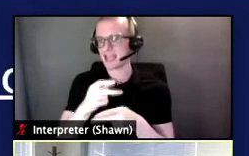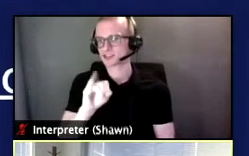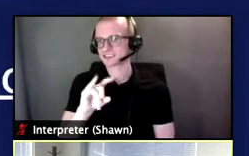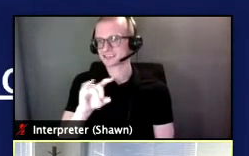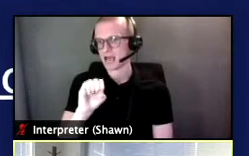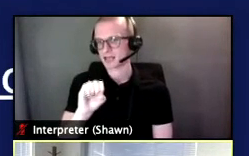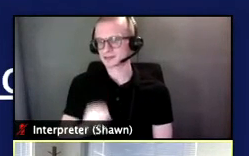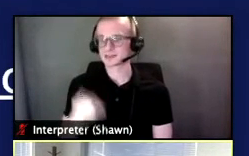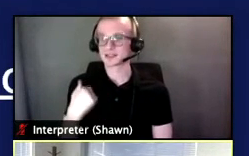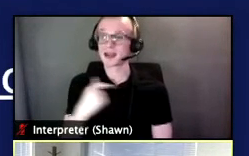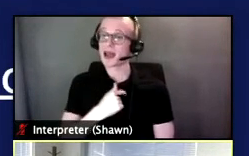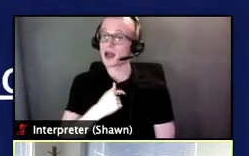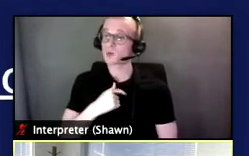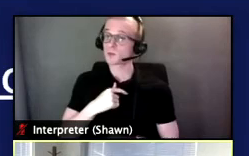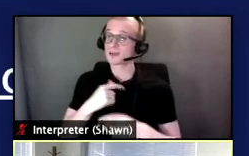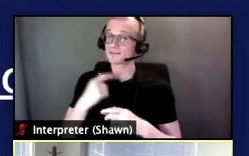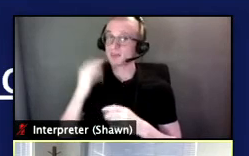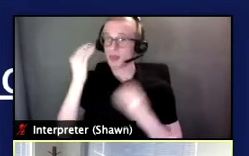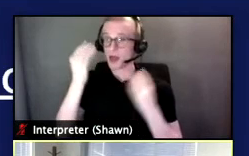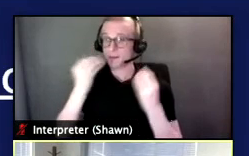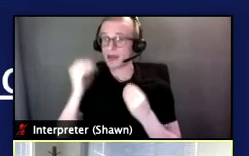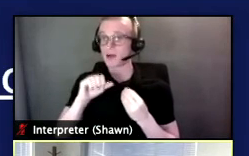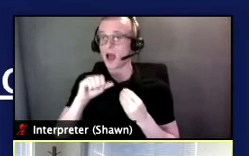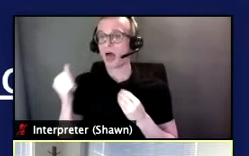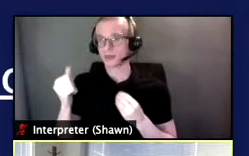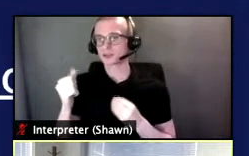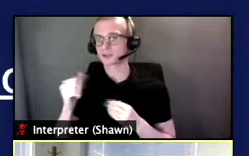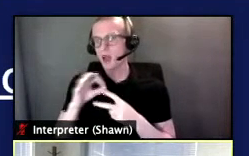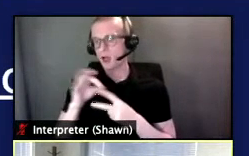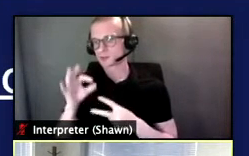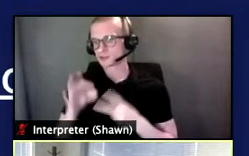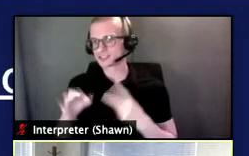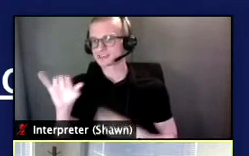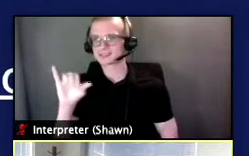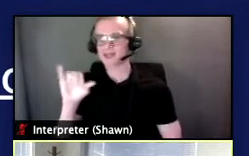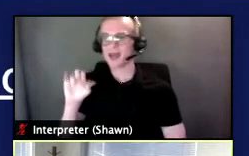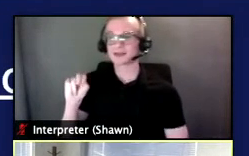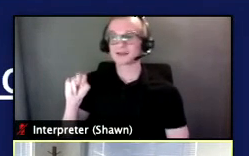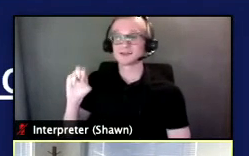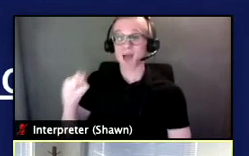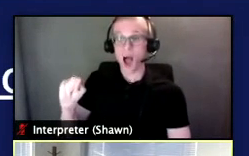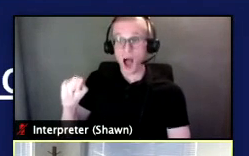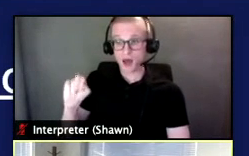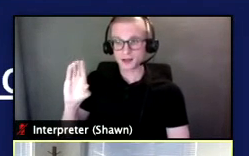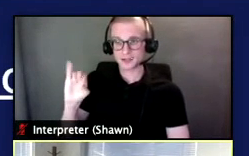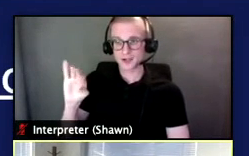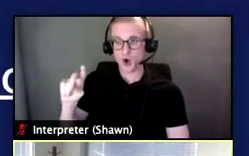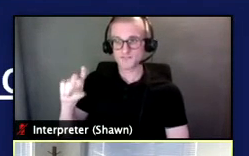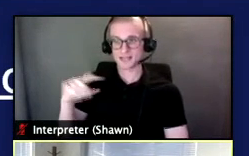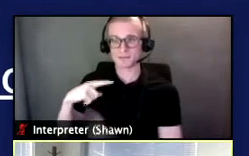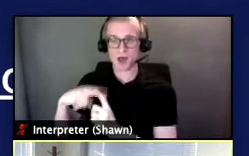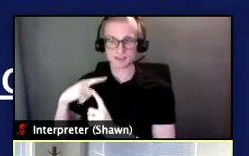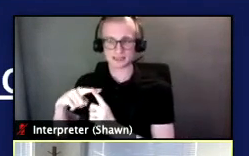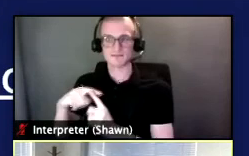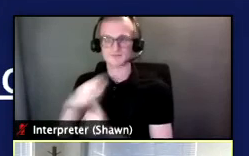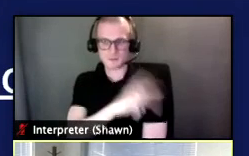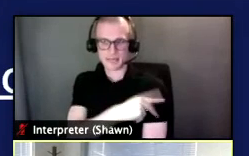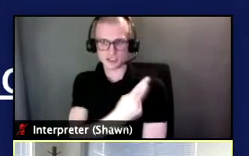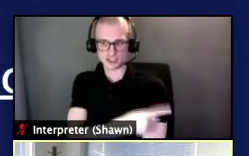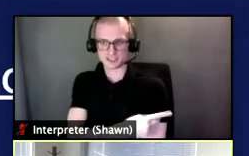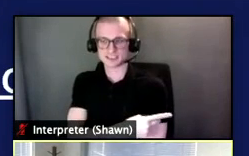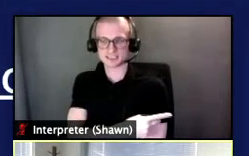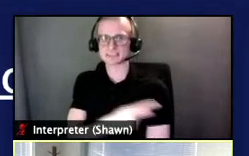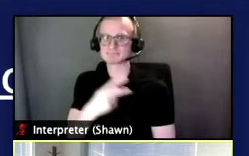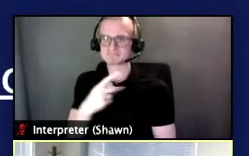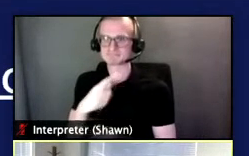other alternatives like non-COVID positive patients, but we don't know that the alternative